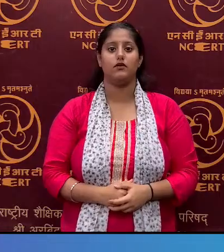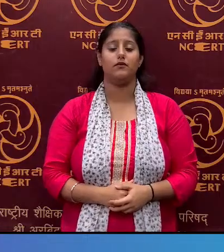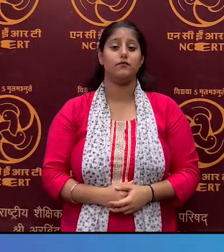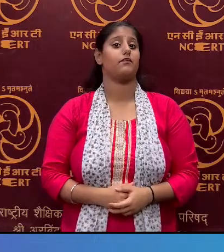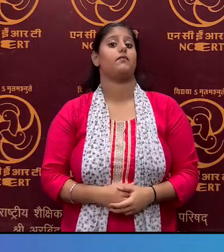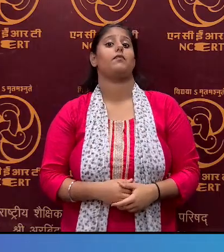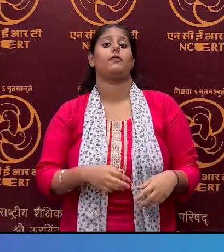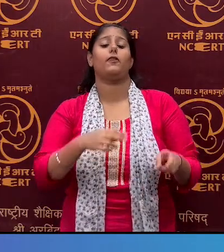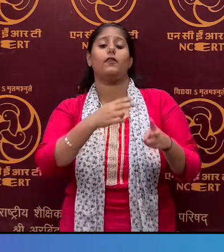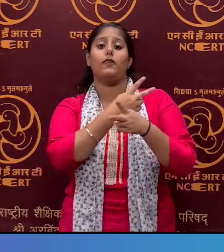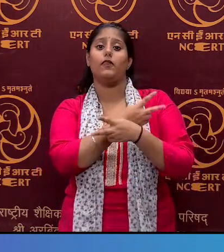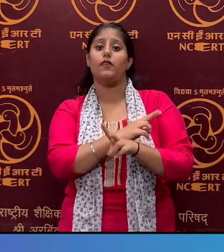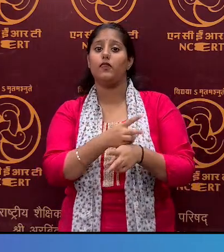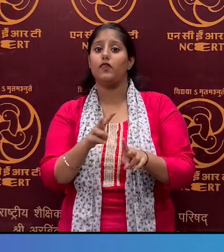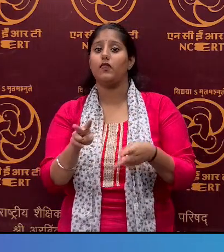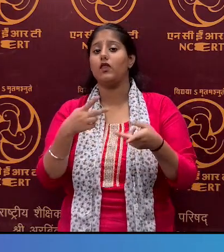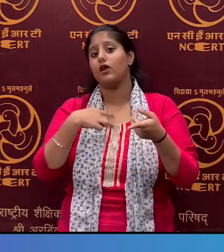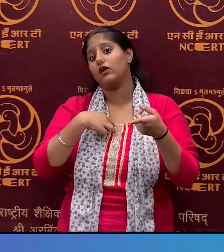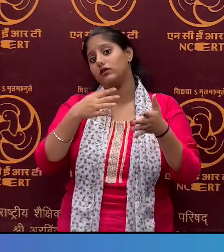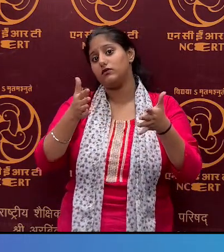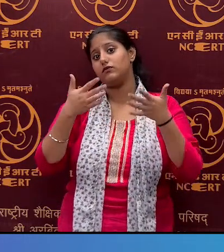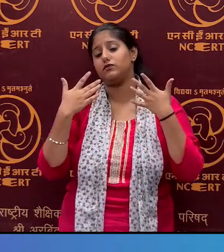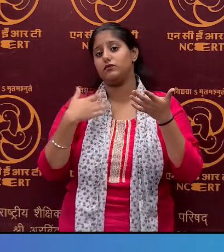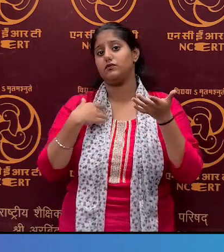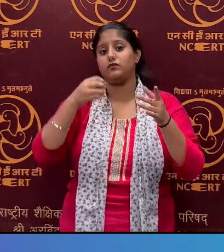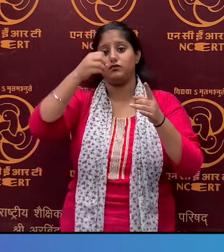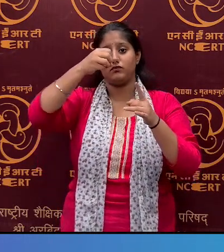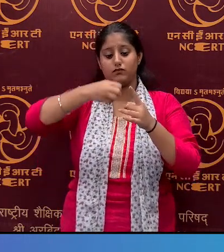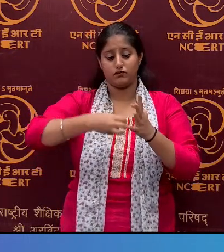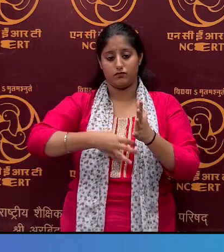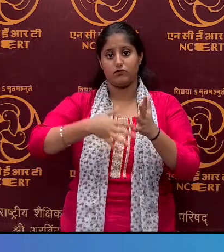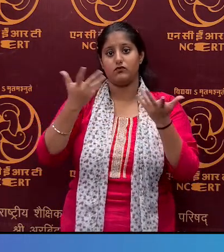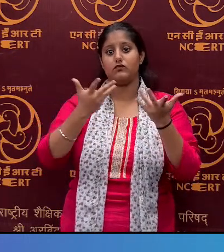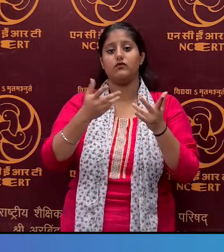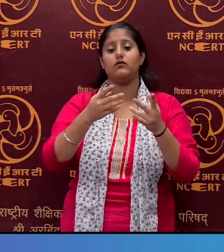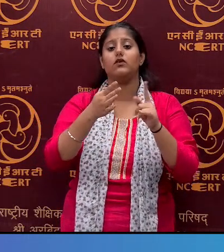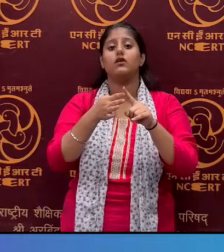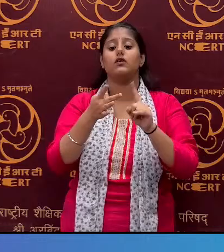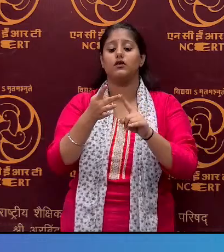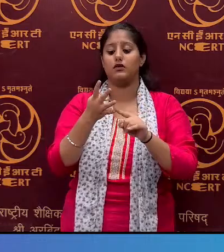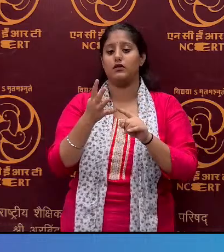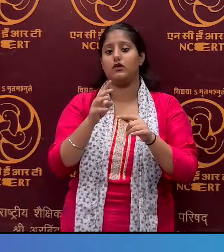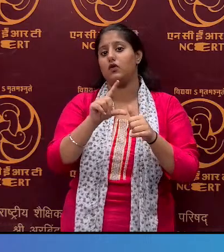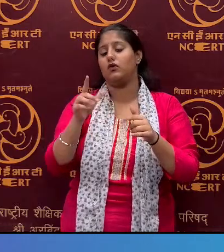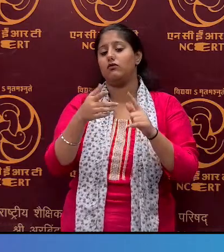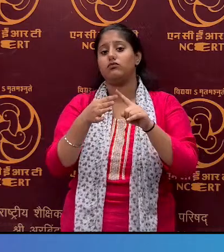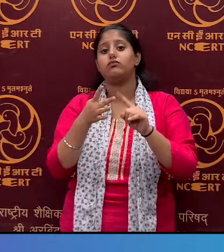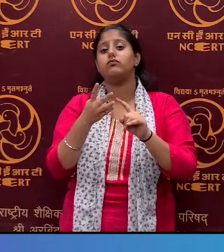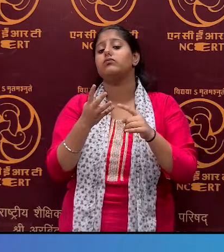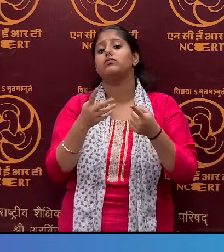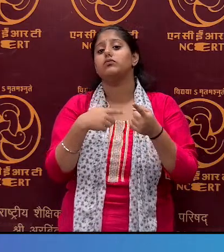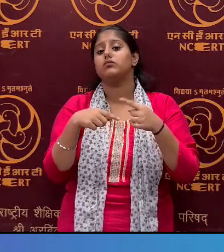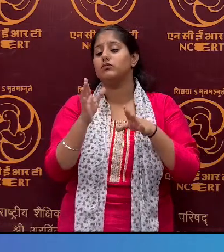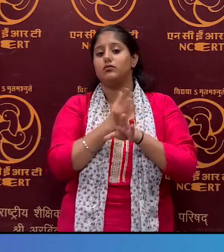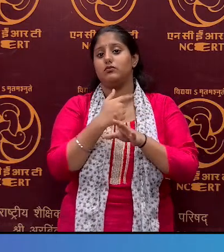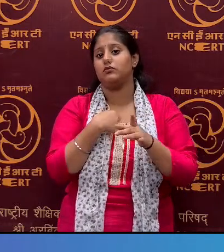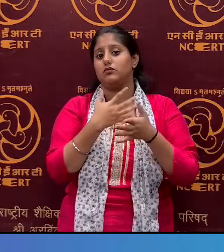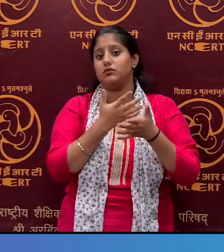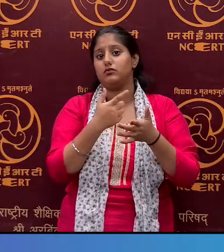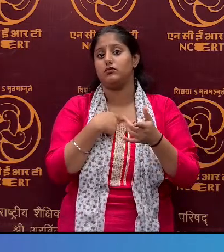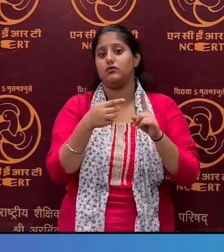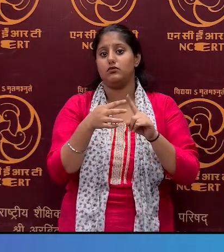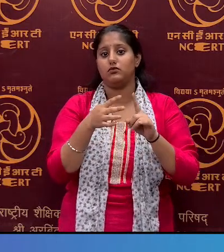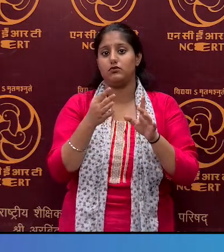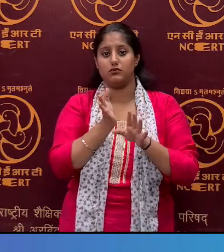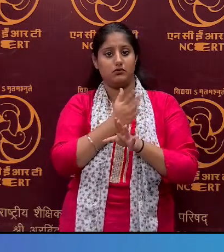Factor determining the climate. Now, what are the factors responsible for all these climatic conditions that we discussed in the